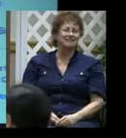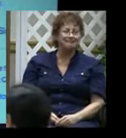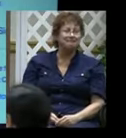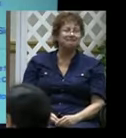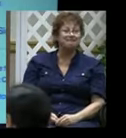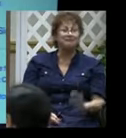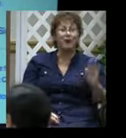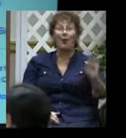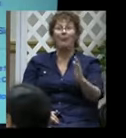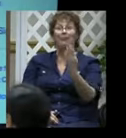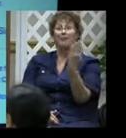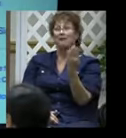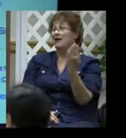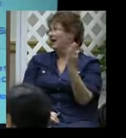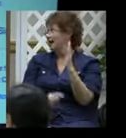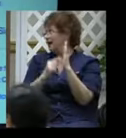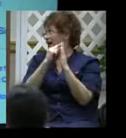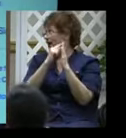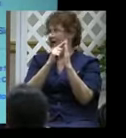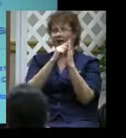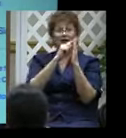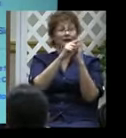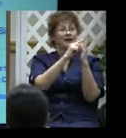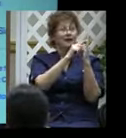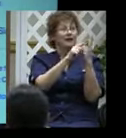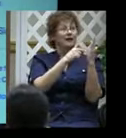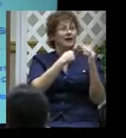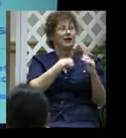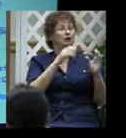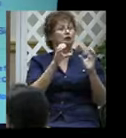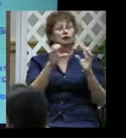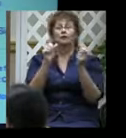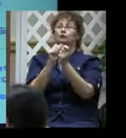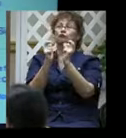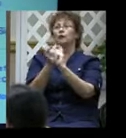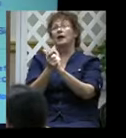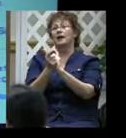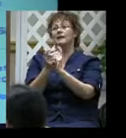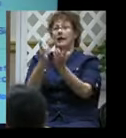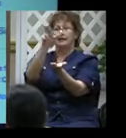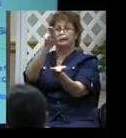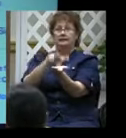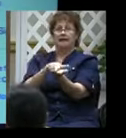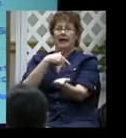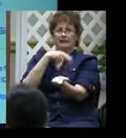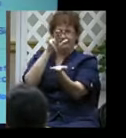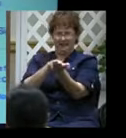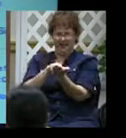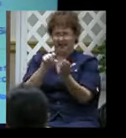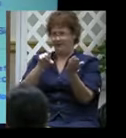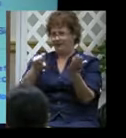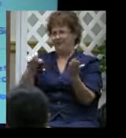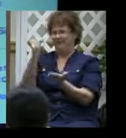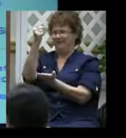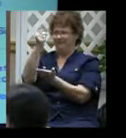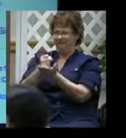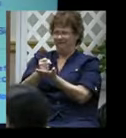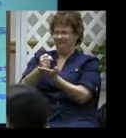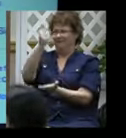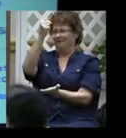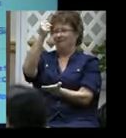of the document, you've got my statement that certifies the translation that I've signed it. And then on the side, I put my stamp with